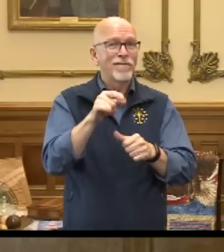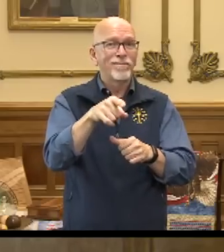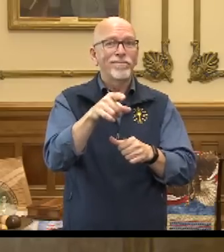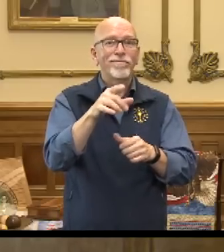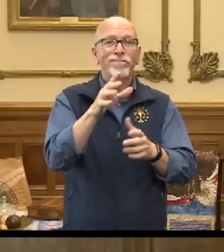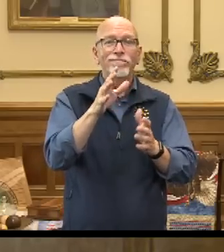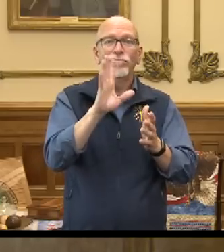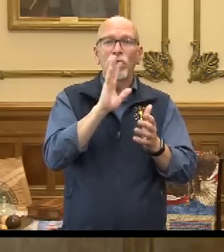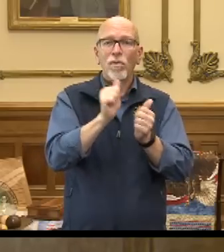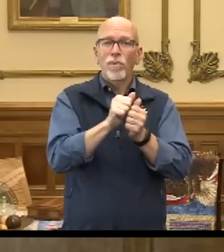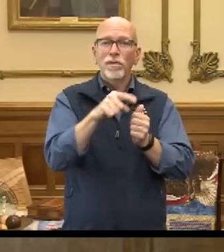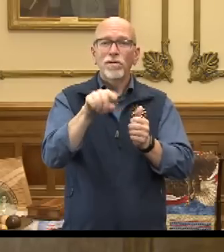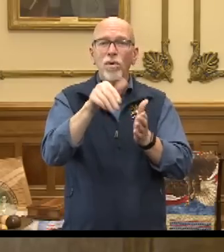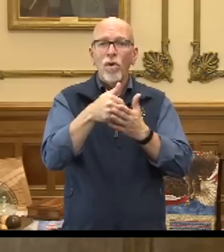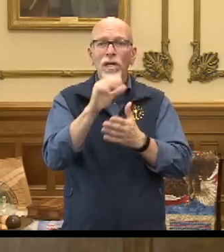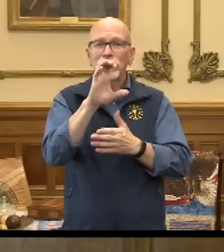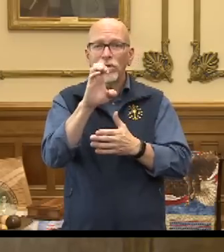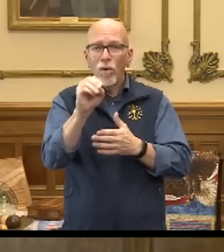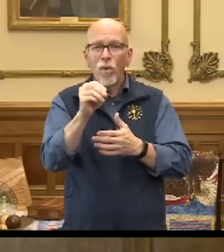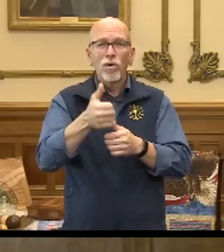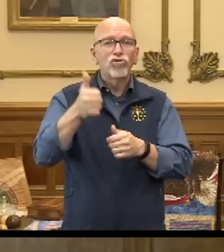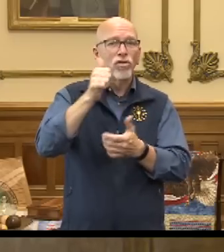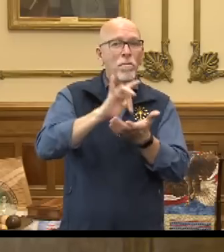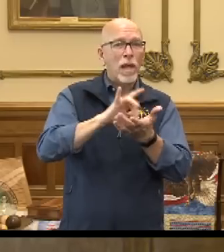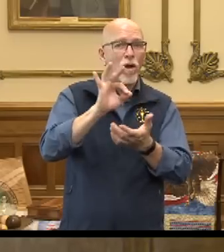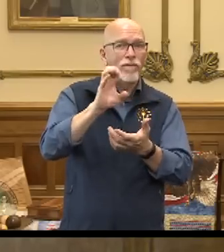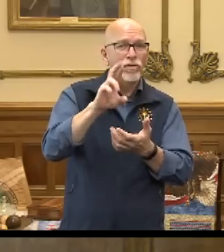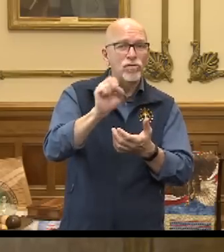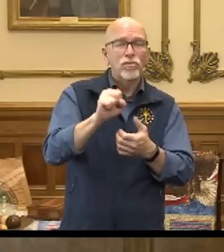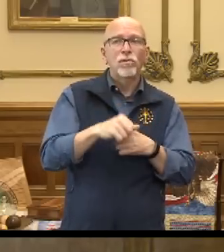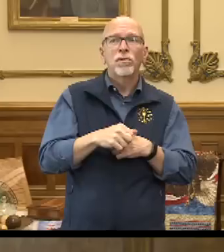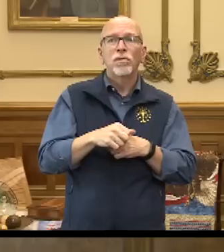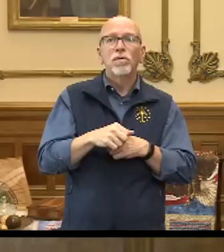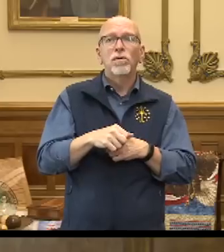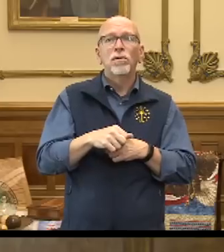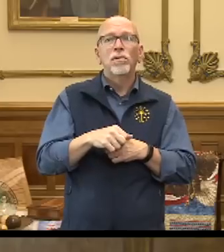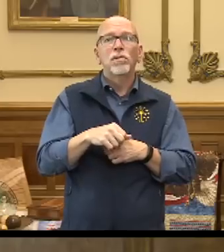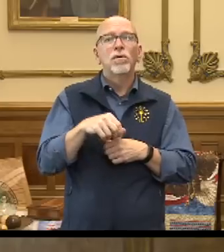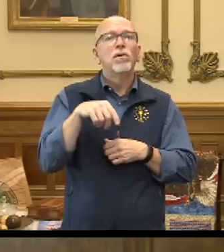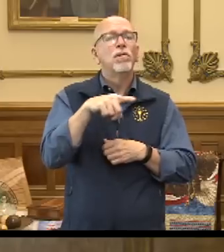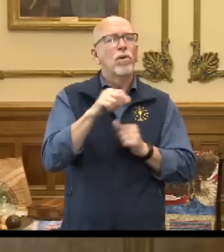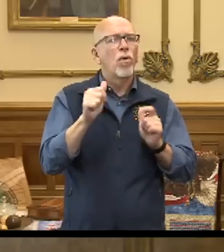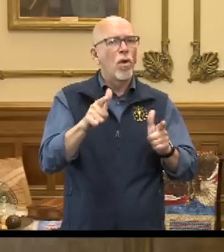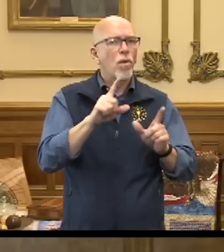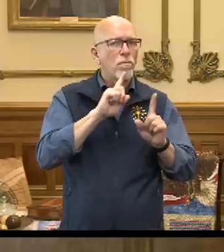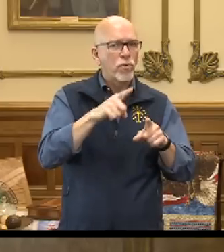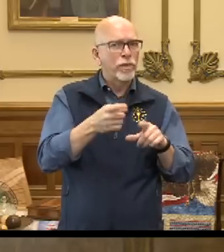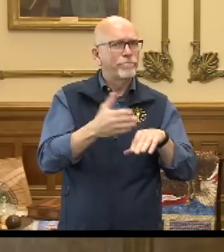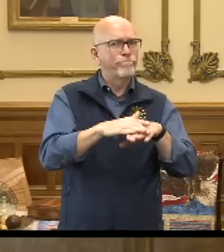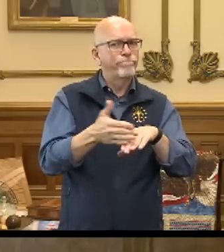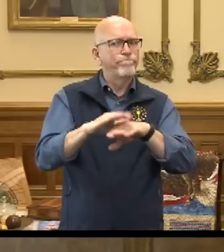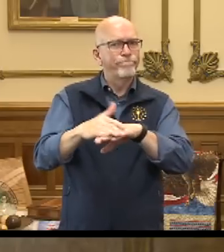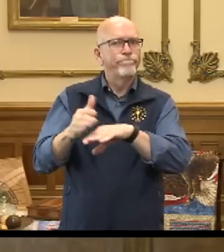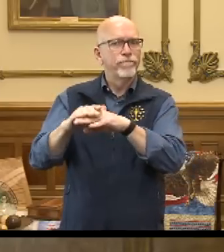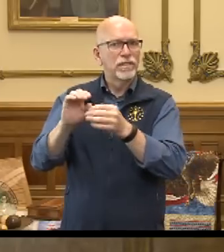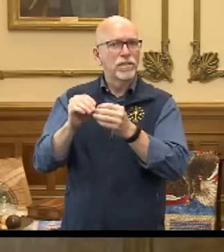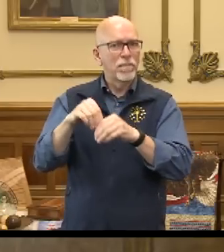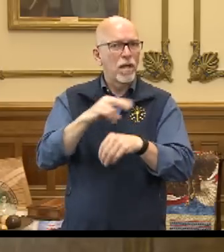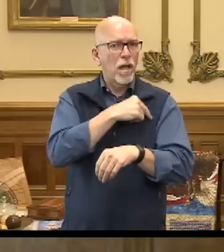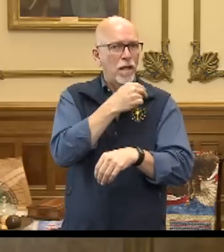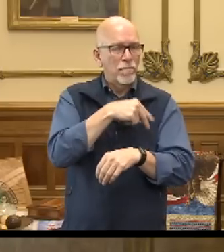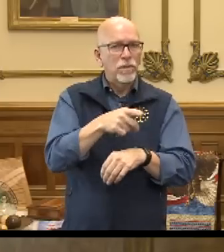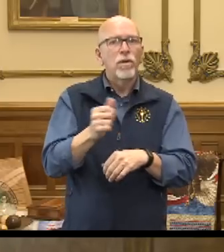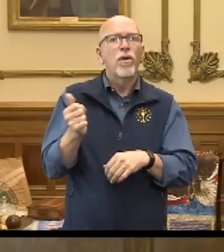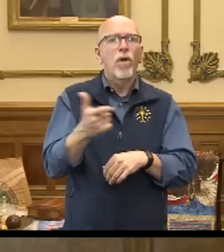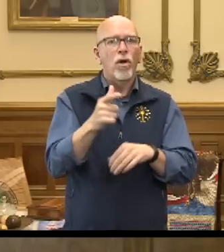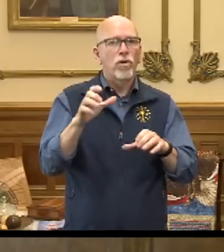and talked with all of the CEOs and the chief medical officers. They are all reporting increased numbers of cases in the hospital. They are